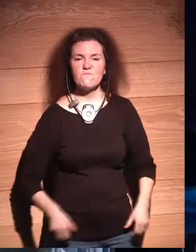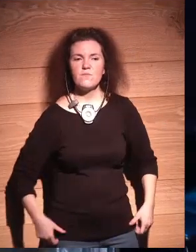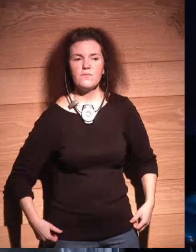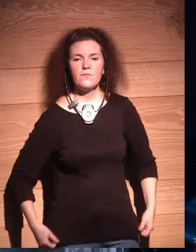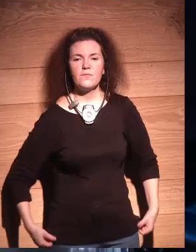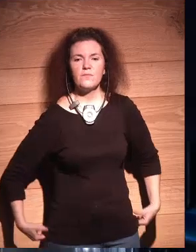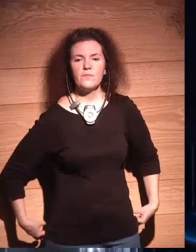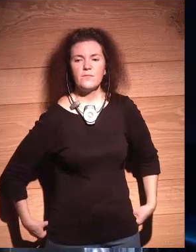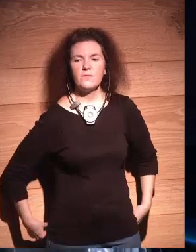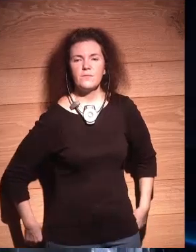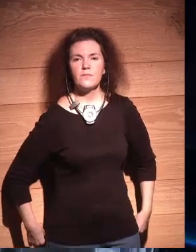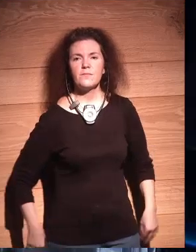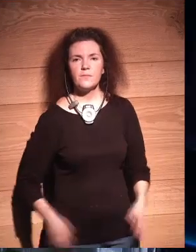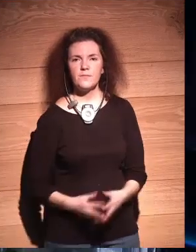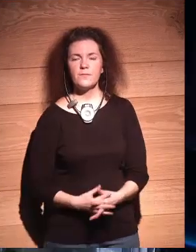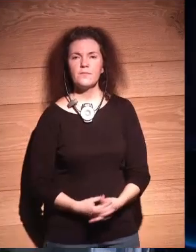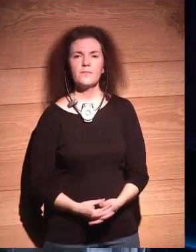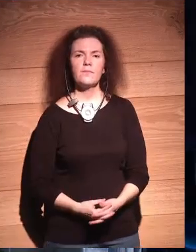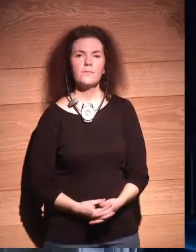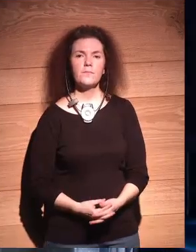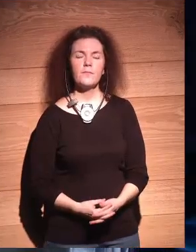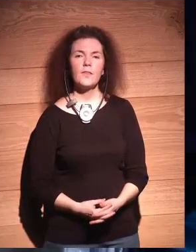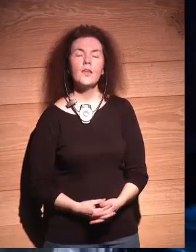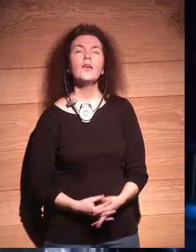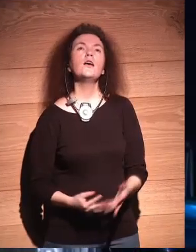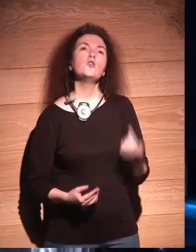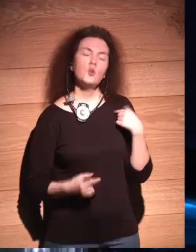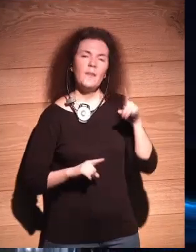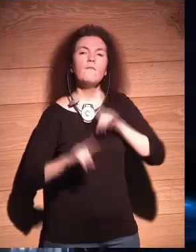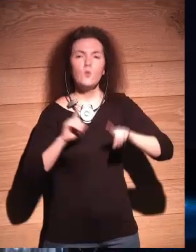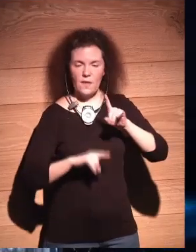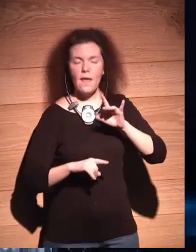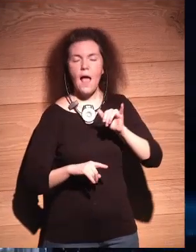I was in trouble with this, and so I